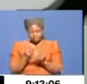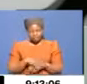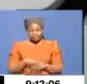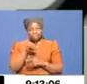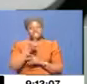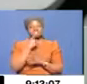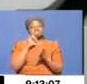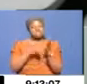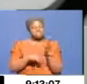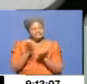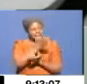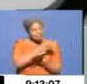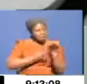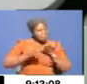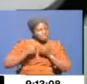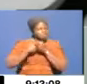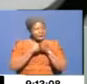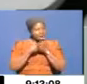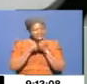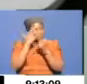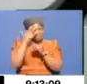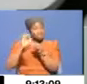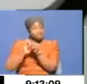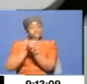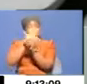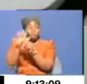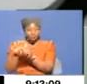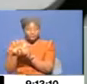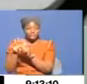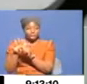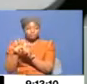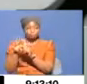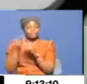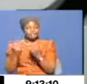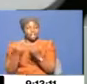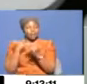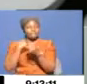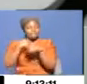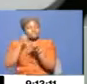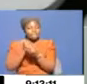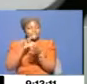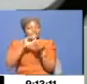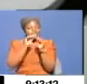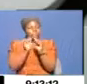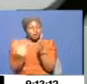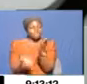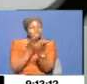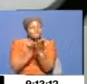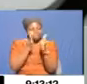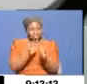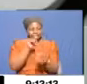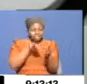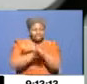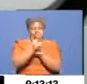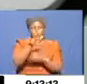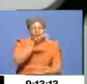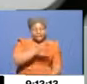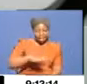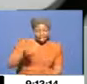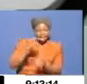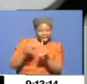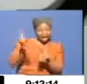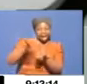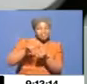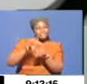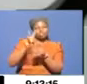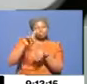economic hardships occasioned by the COVID-19 pandemic has seen the number of applicants in his constituency double this year. Here